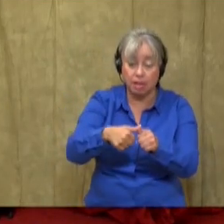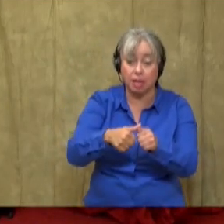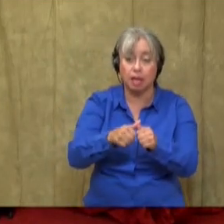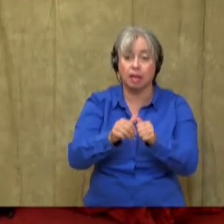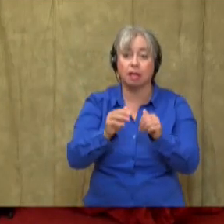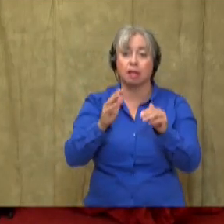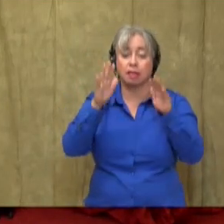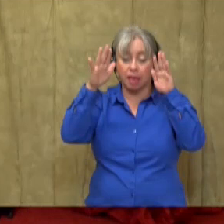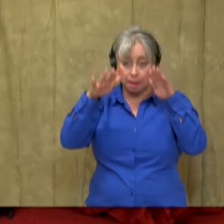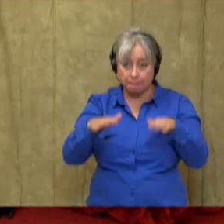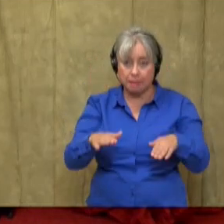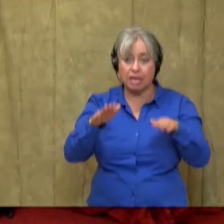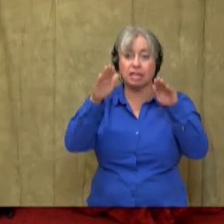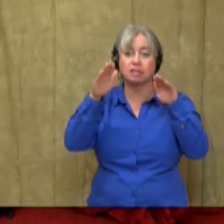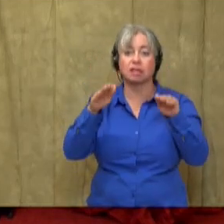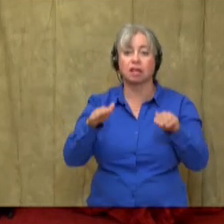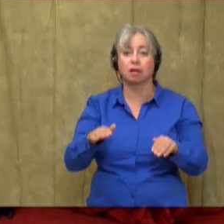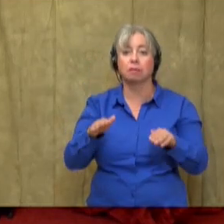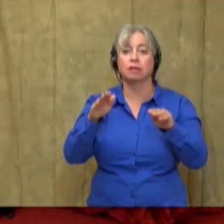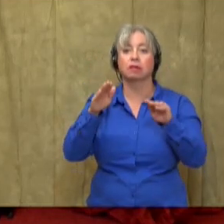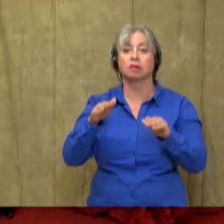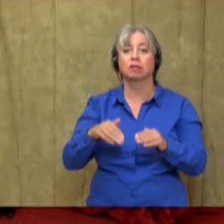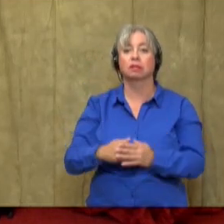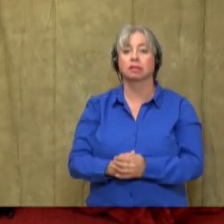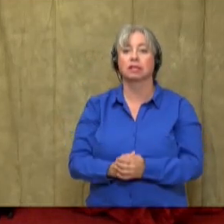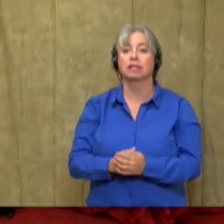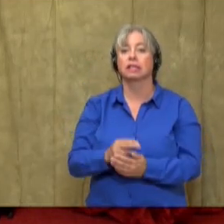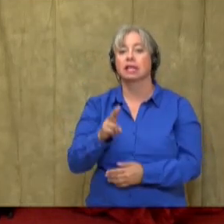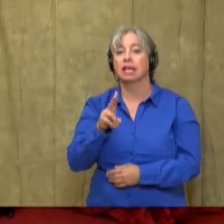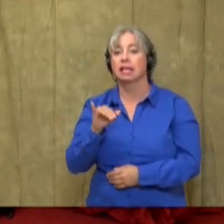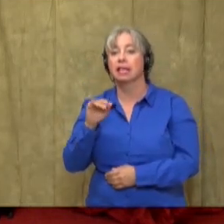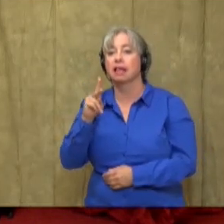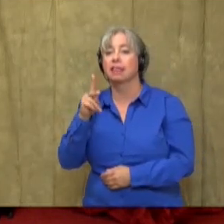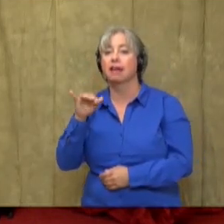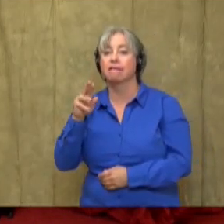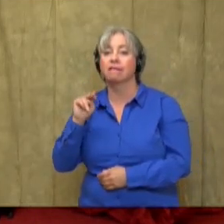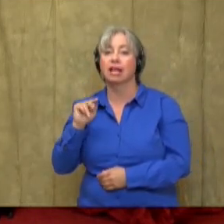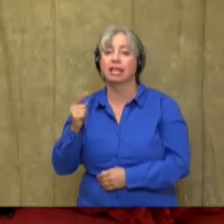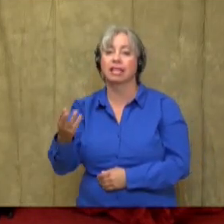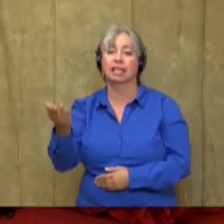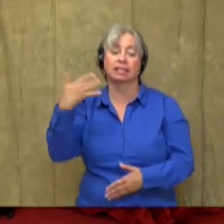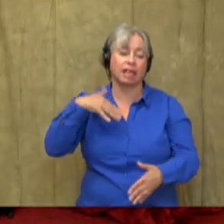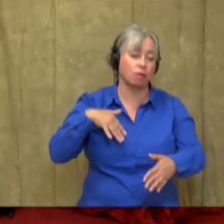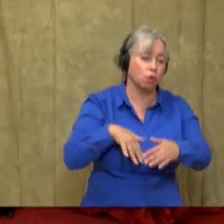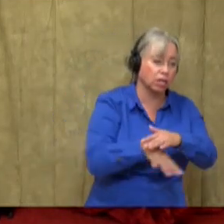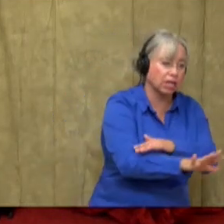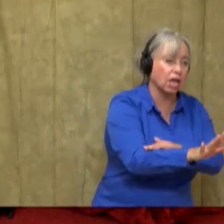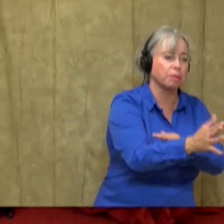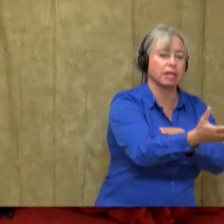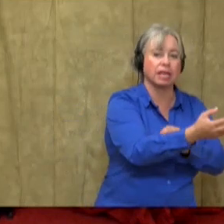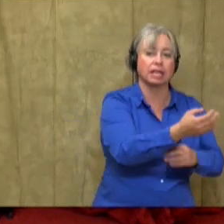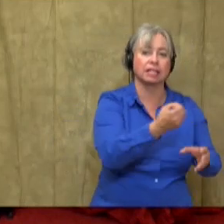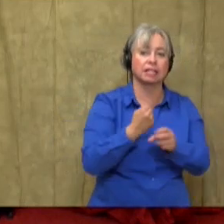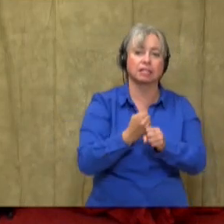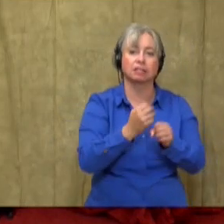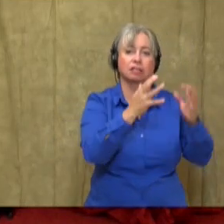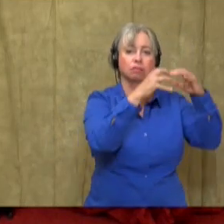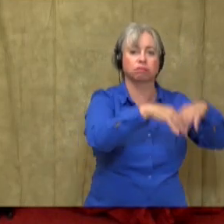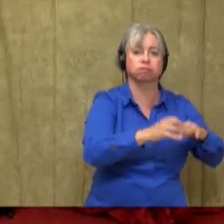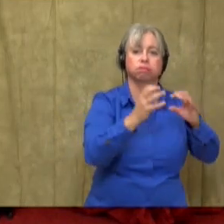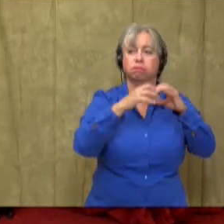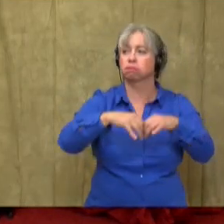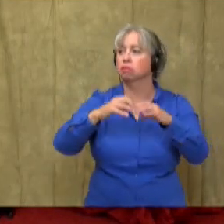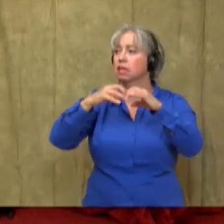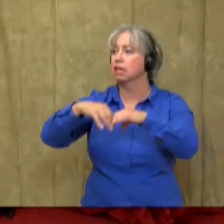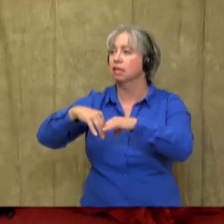Muslims and the Magyars and the Vikings and the fact that they were coming in and that they were raiding and invading all different parts of